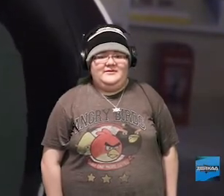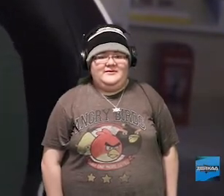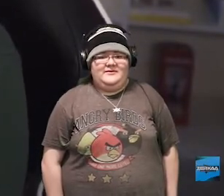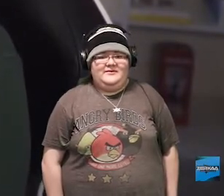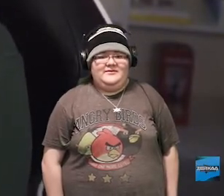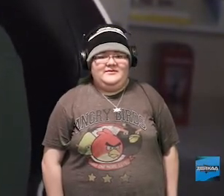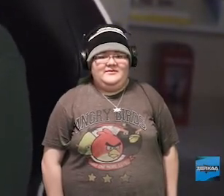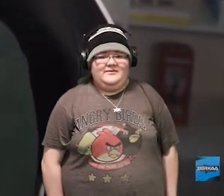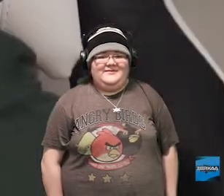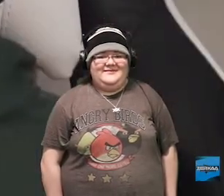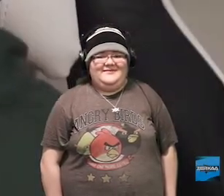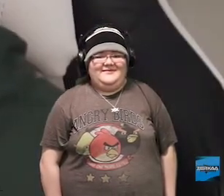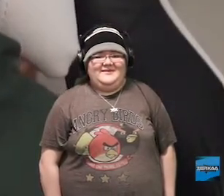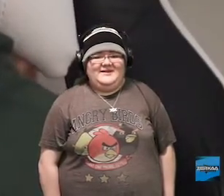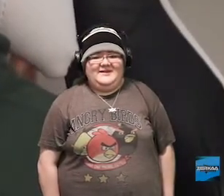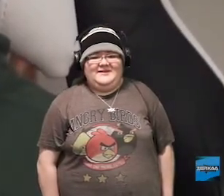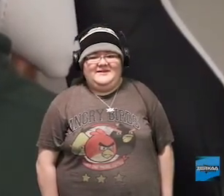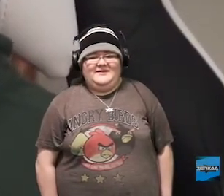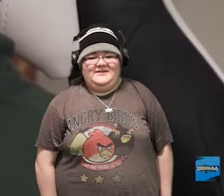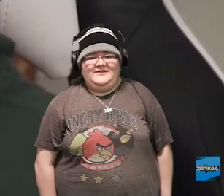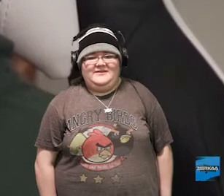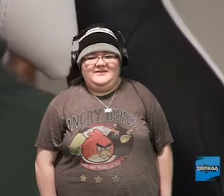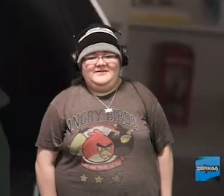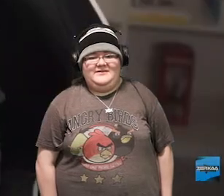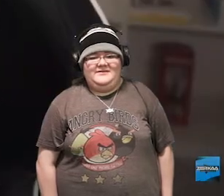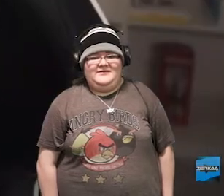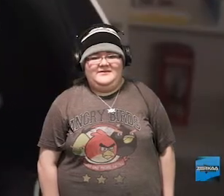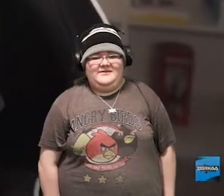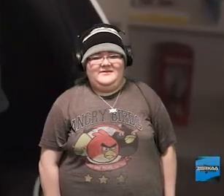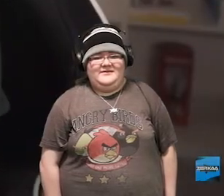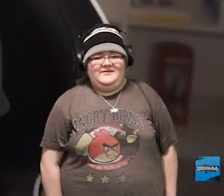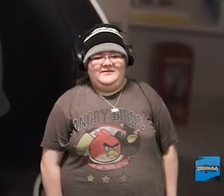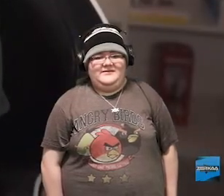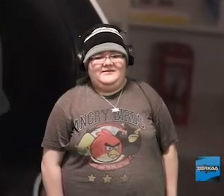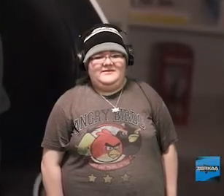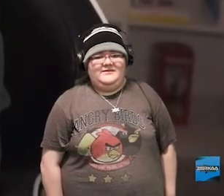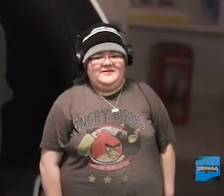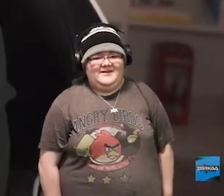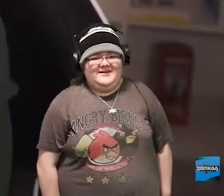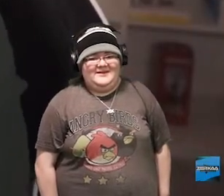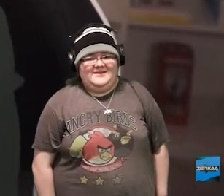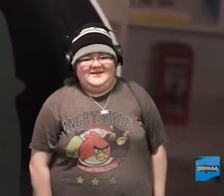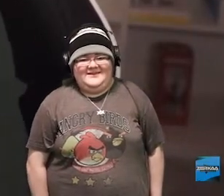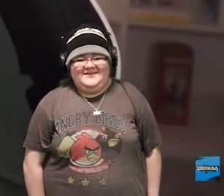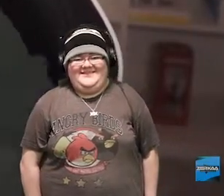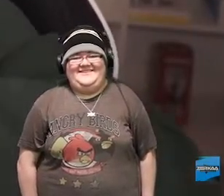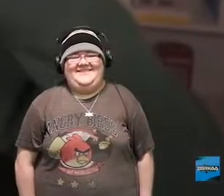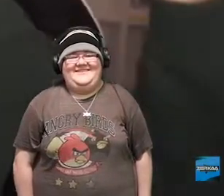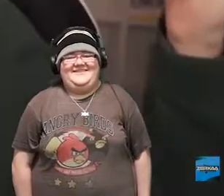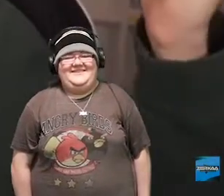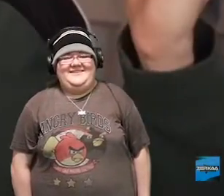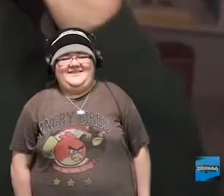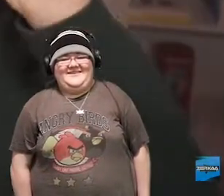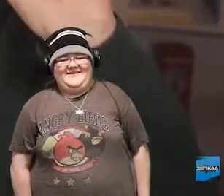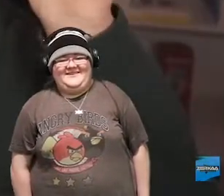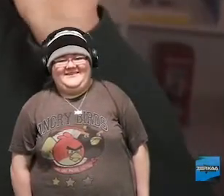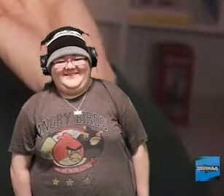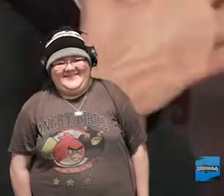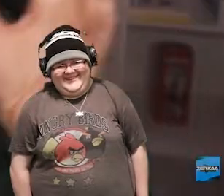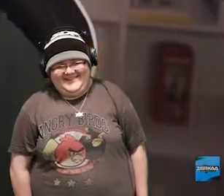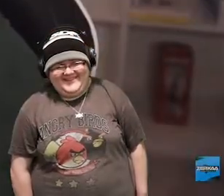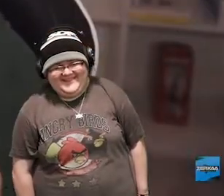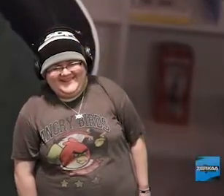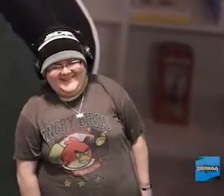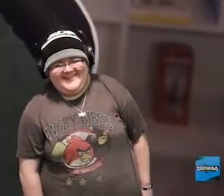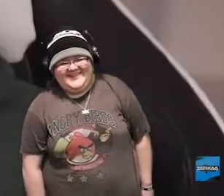collector, a data collector. We send them all the footage each time, and they compile all the data for us. and then give you proper info. So like on the screen, we can get our editor to